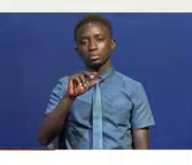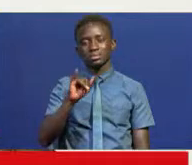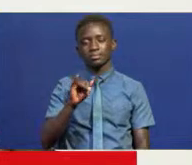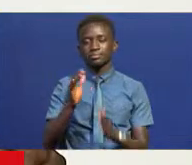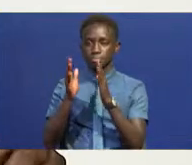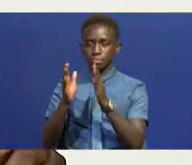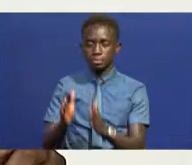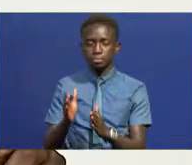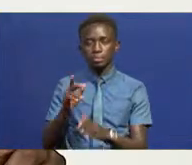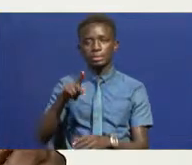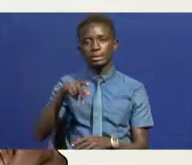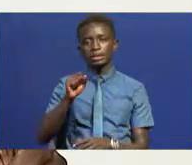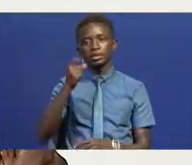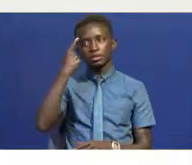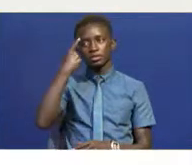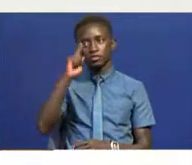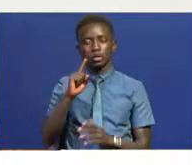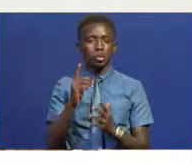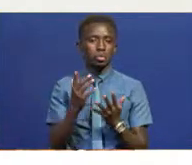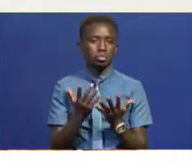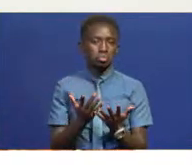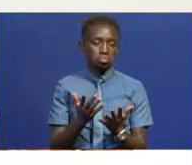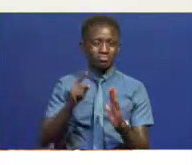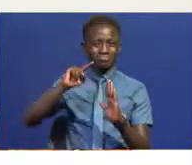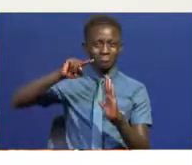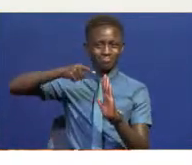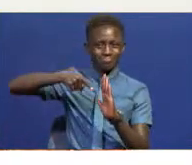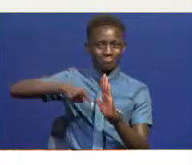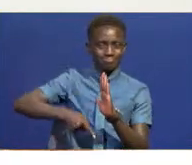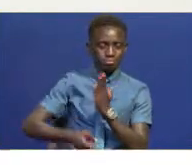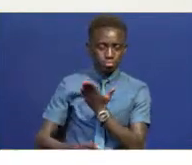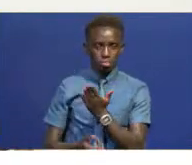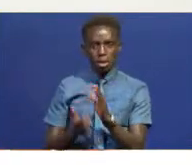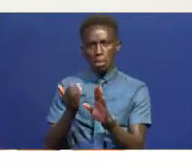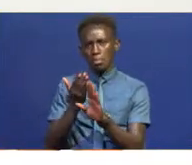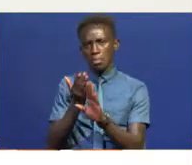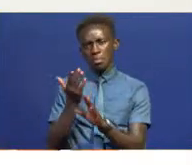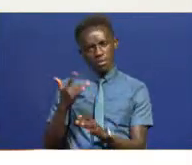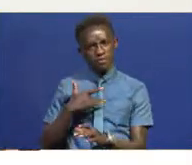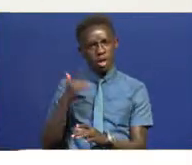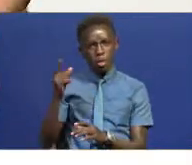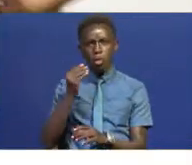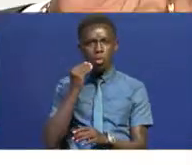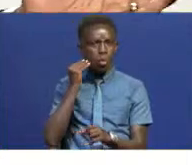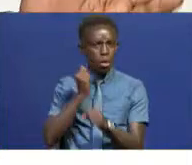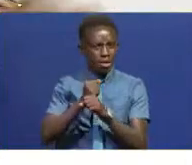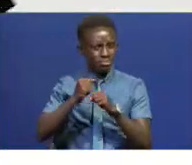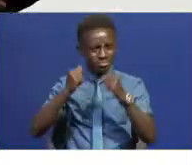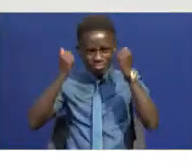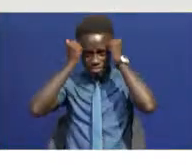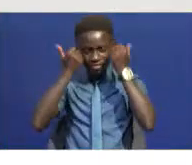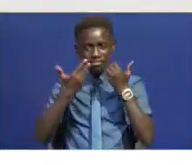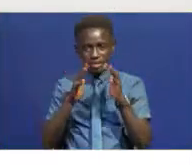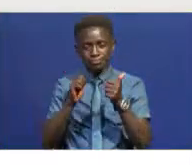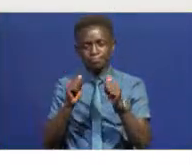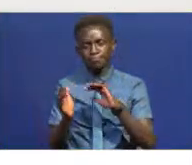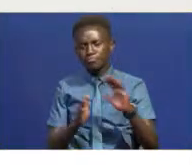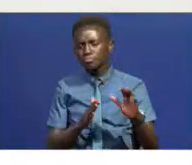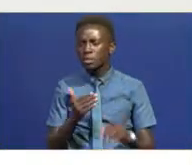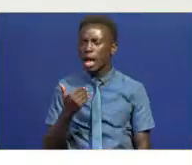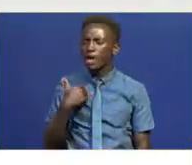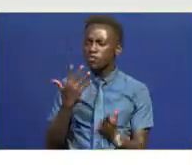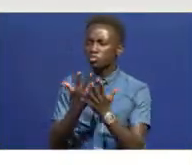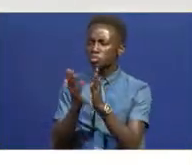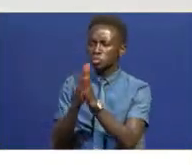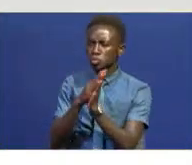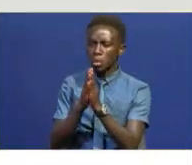homework. Before we took a break, you were talking about this copper in Kitui and Tharakanithi, and there's something you're doing about it. Very briefly, before we get to the